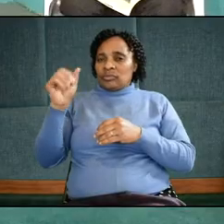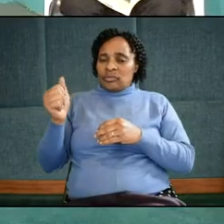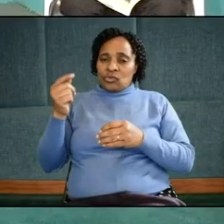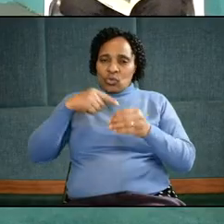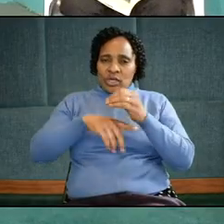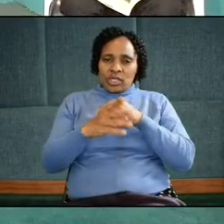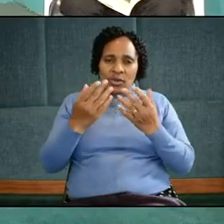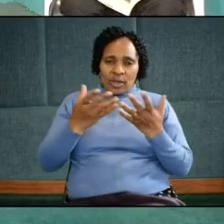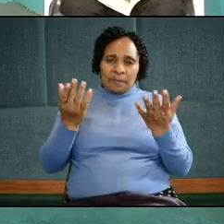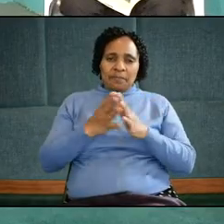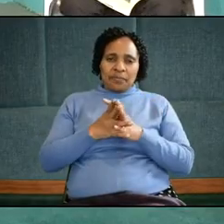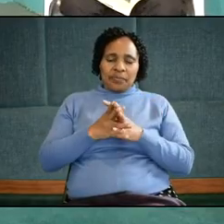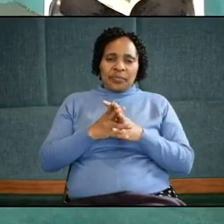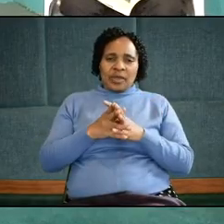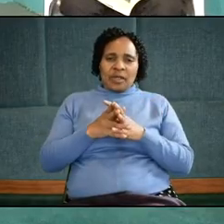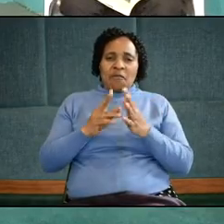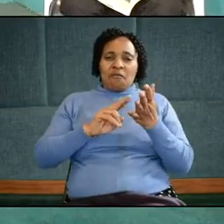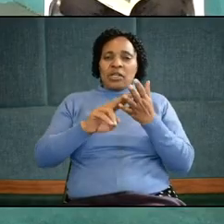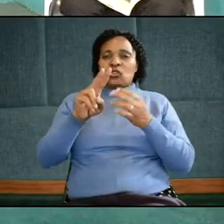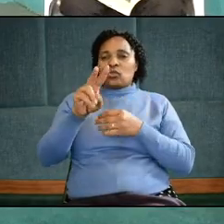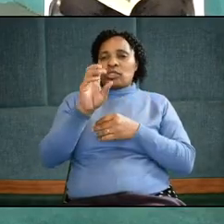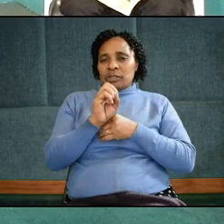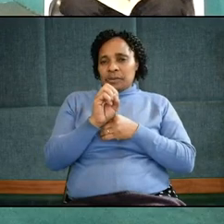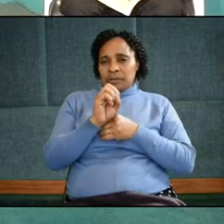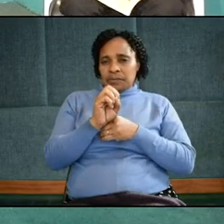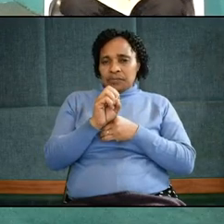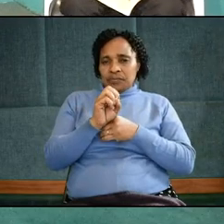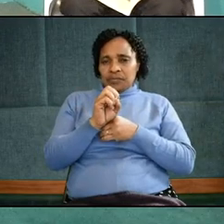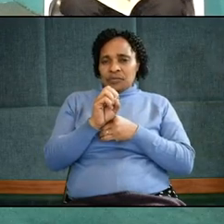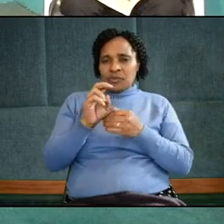All right, you can proceed all the way to verse 20 so you can cover